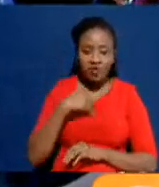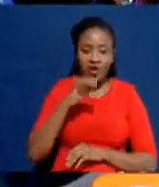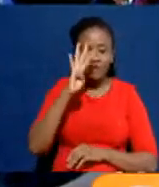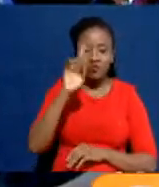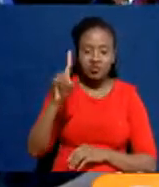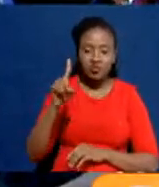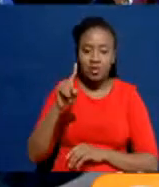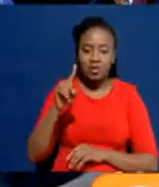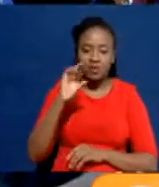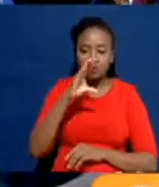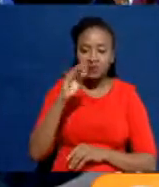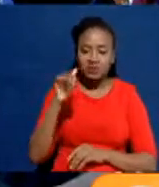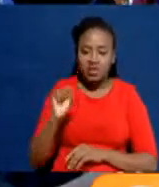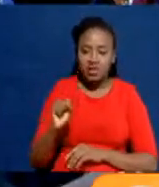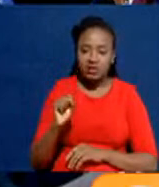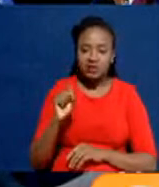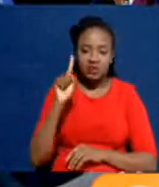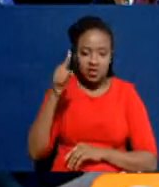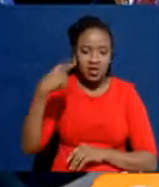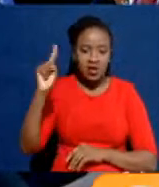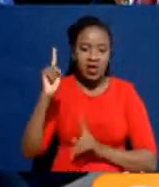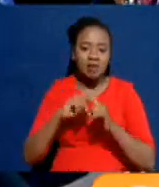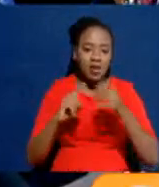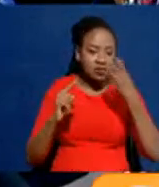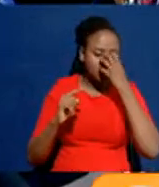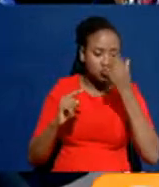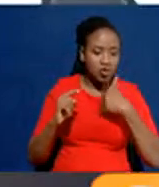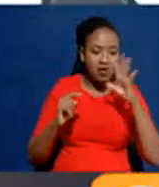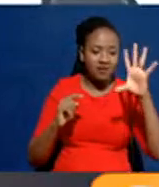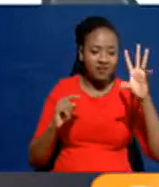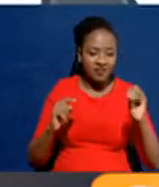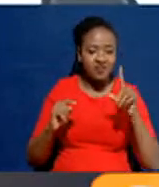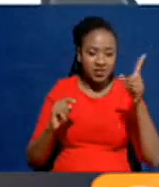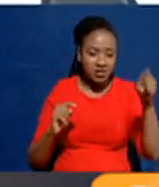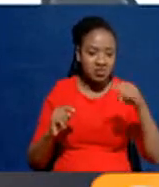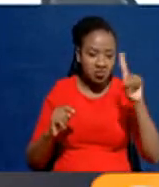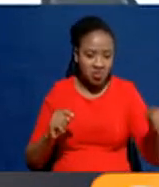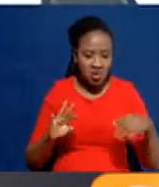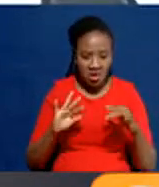right, but President Ruto, who had 50, was wrong.